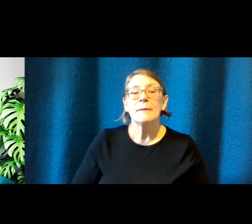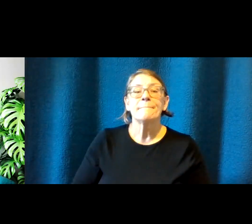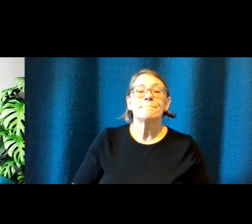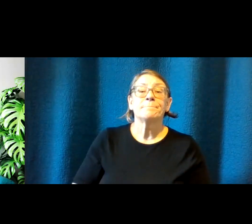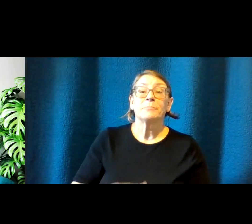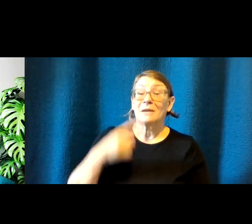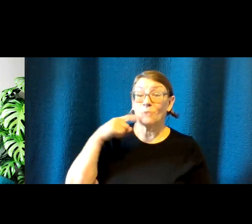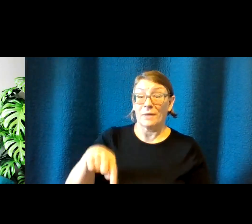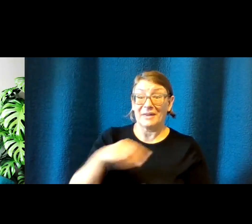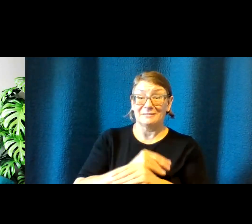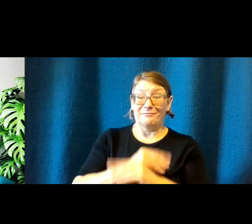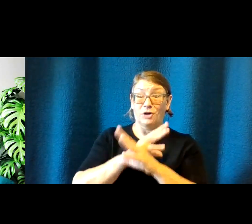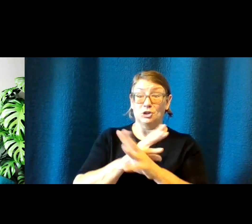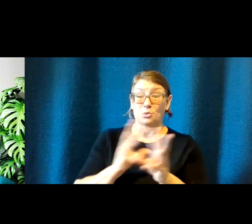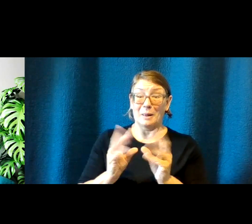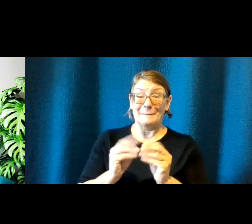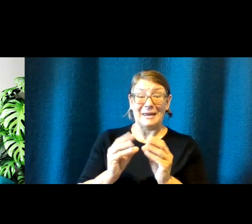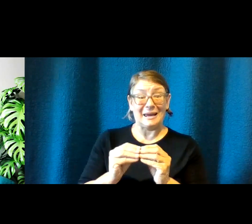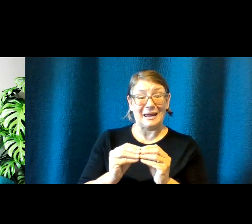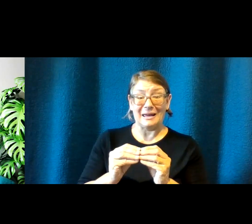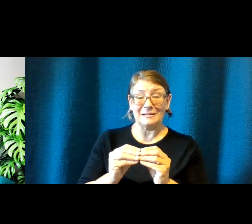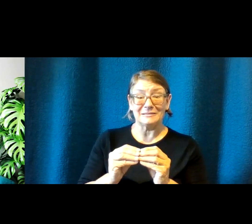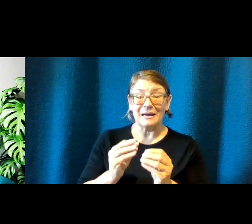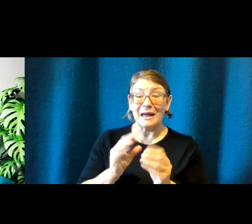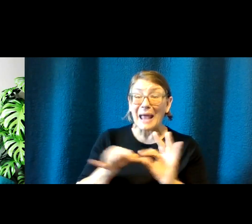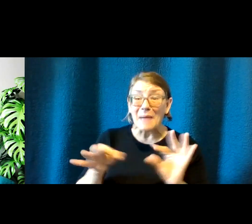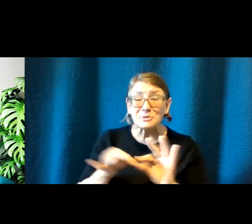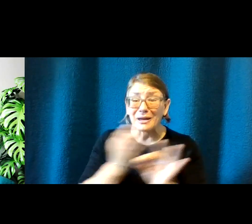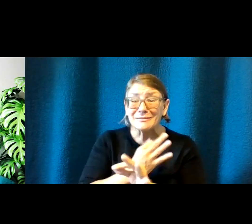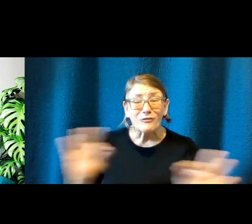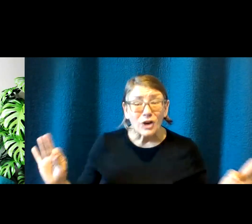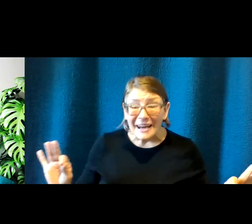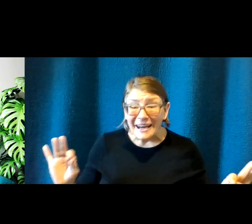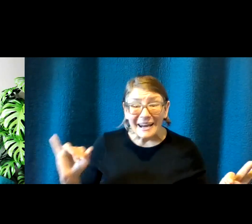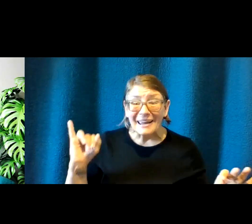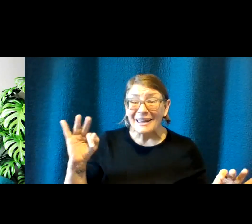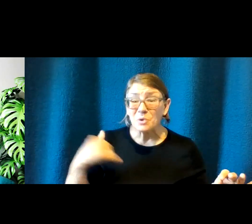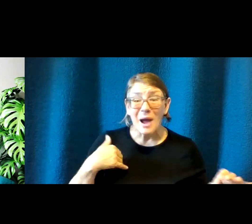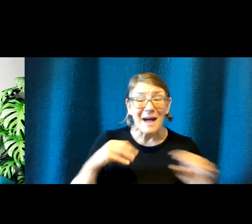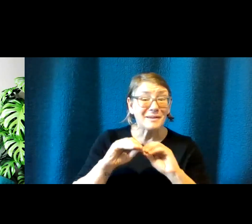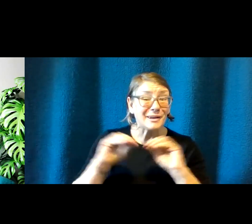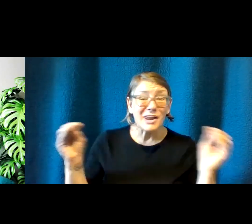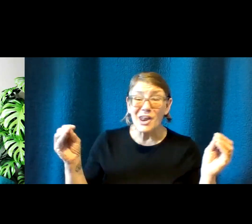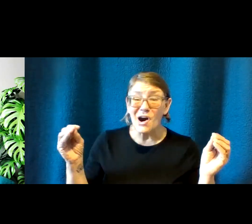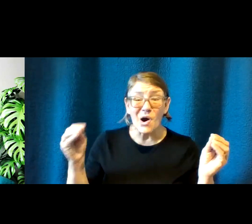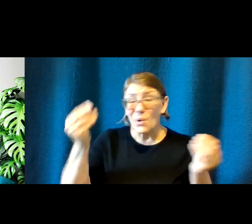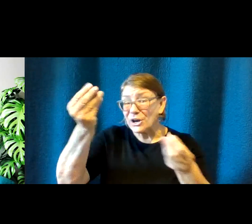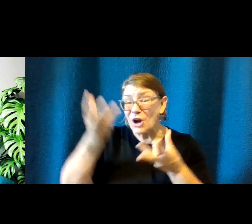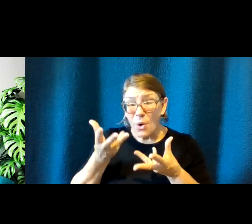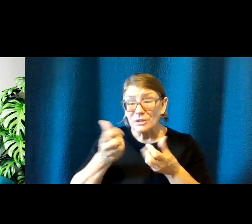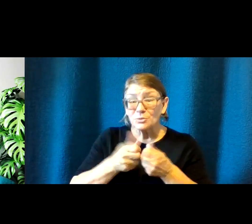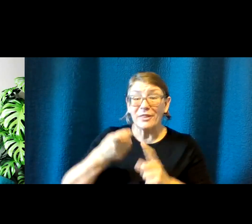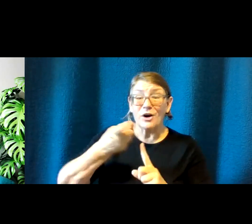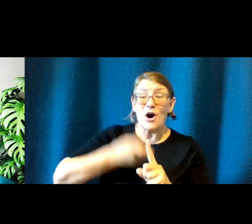virtual meetings, captioning is completely free. Whether you have no notice with the